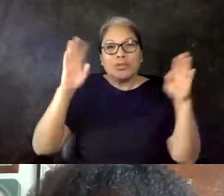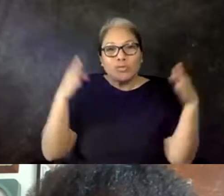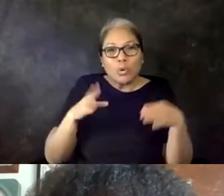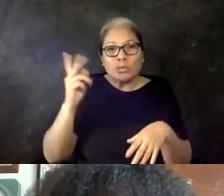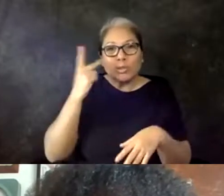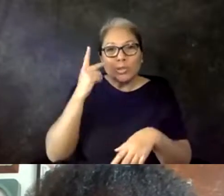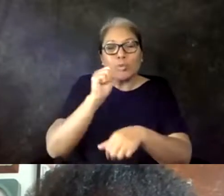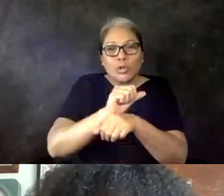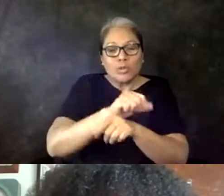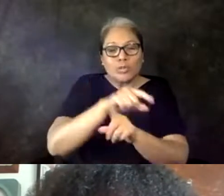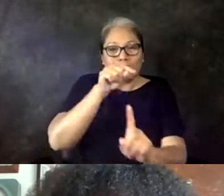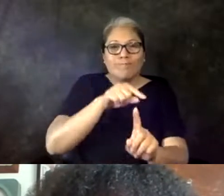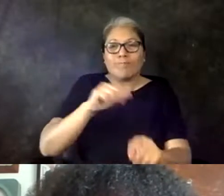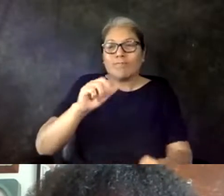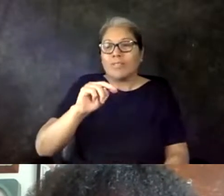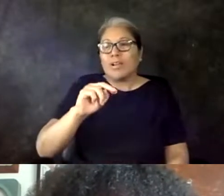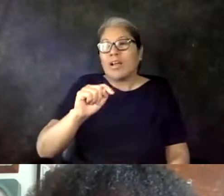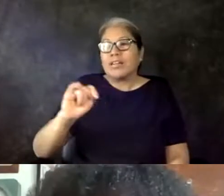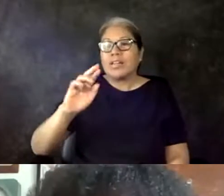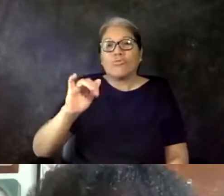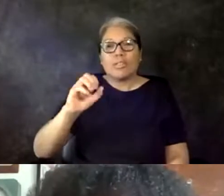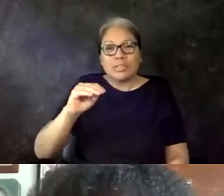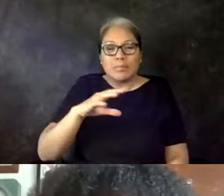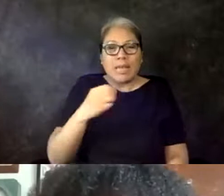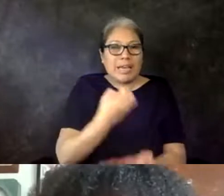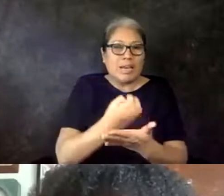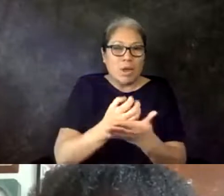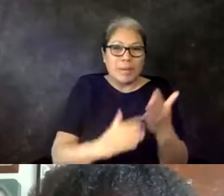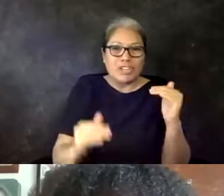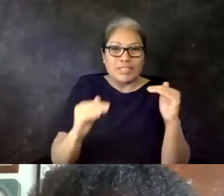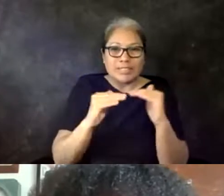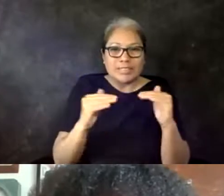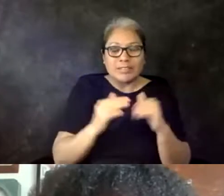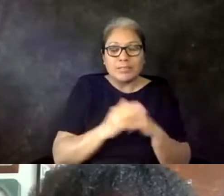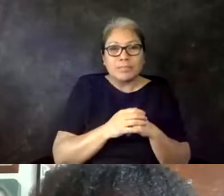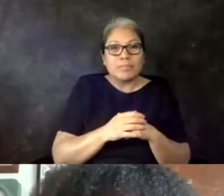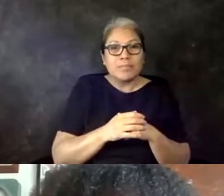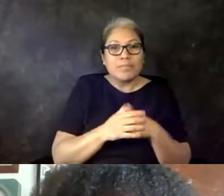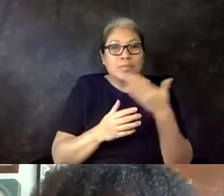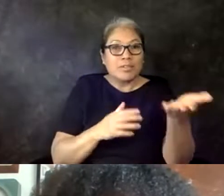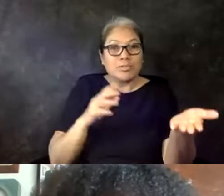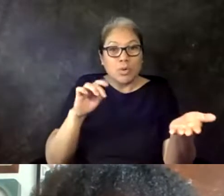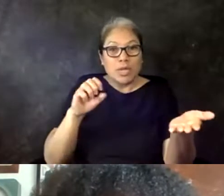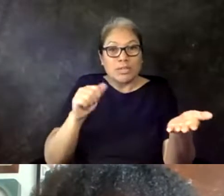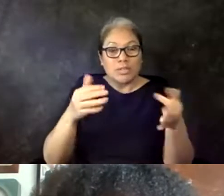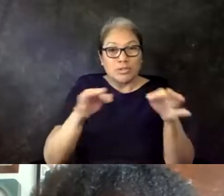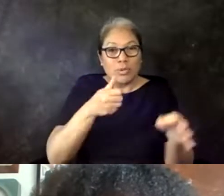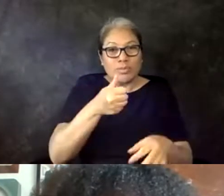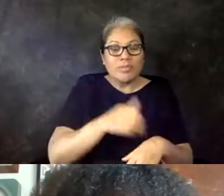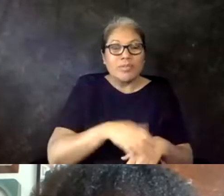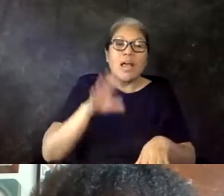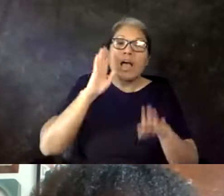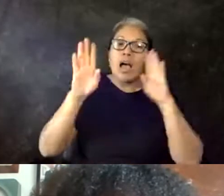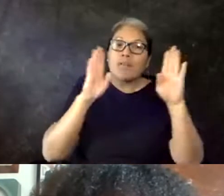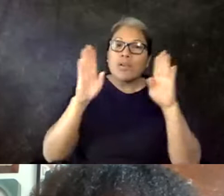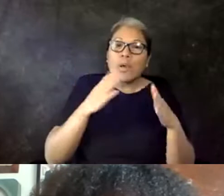in anti-racism and economic justice. And Dessa, go ahead and describe yourself. Hi, everyone. Thanks so much